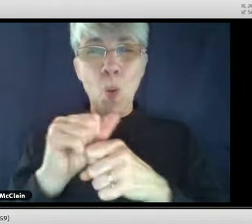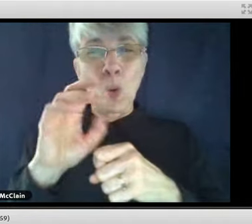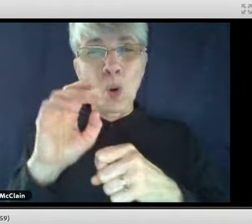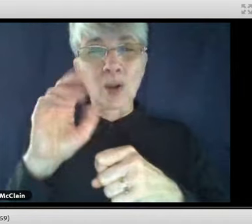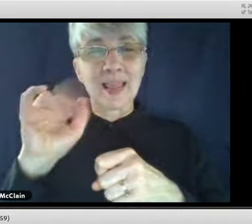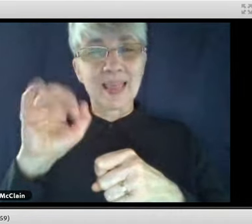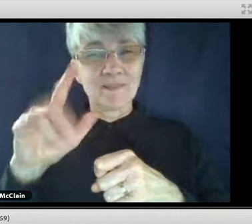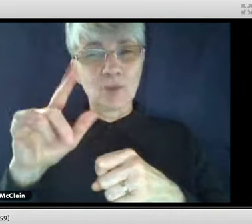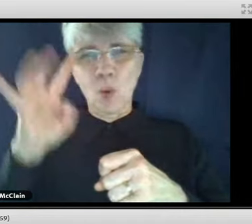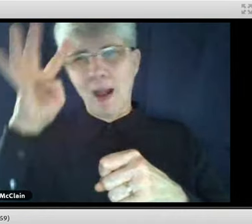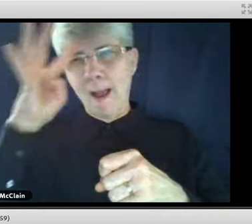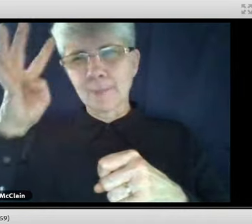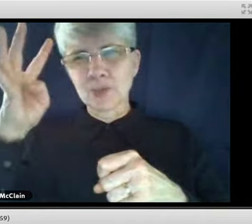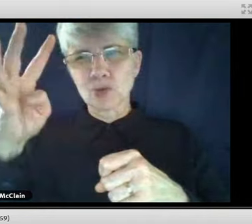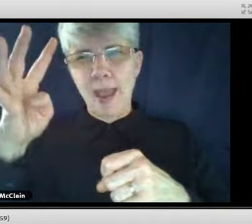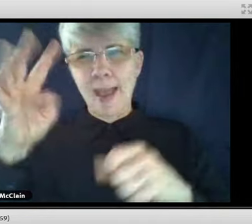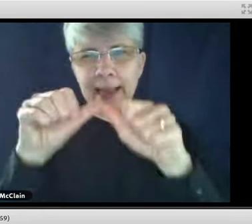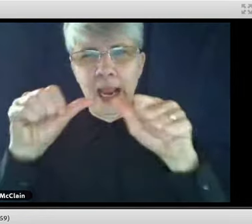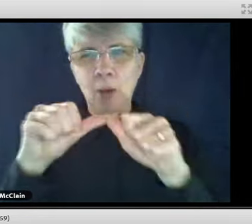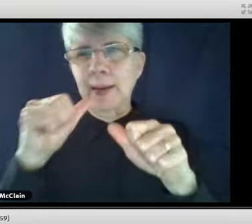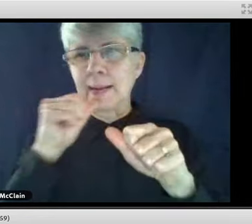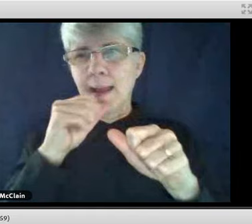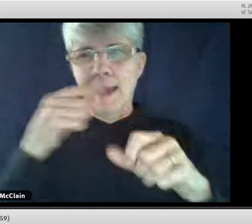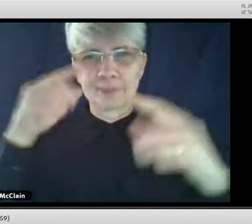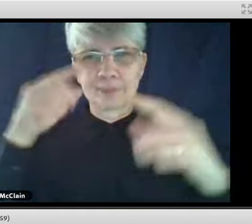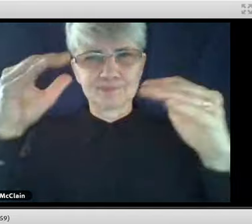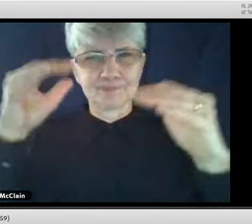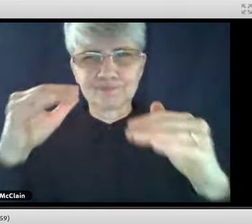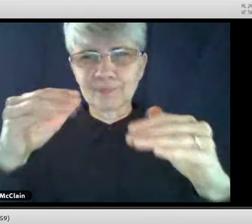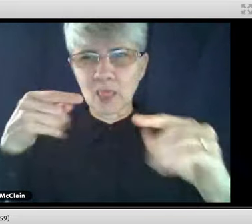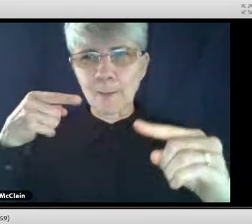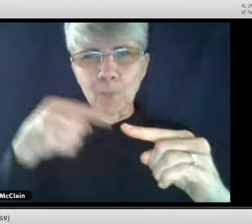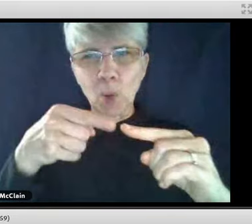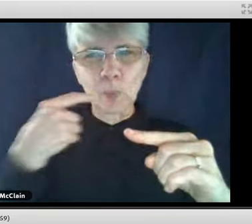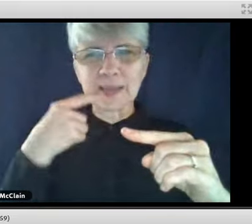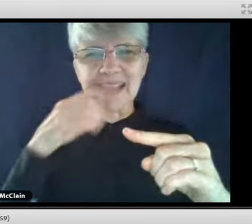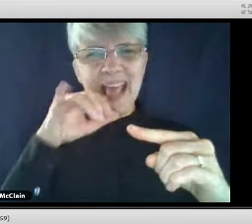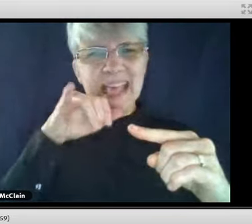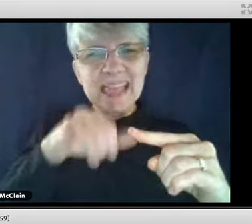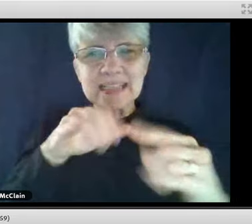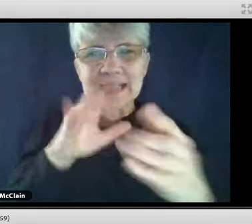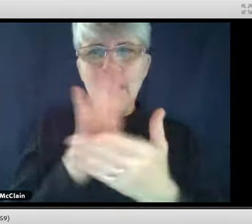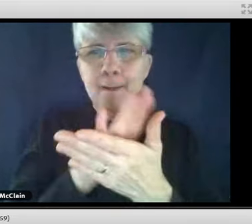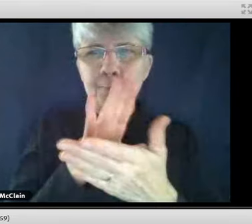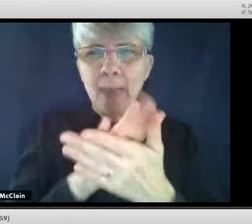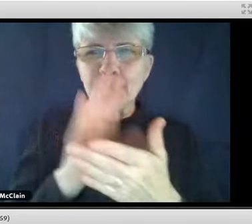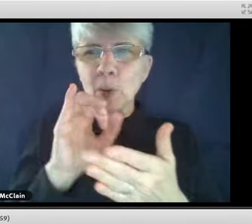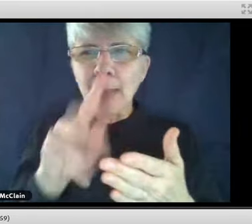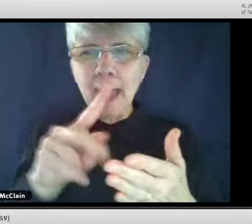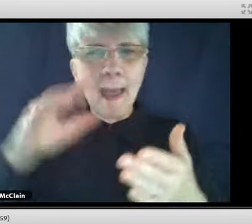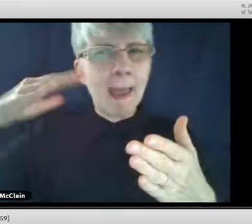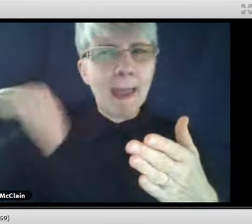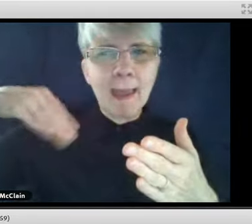more abstract realm. We're not at like the point where we can say this is like a paperback or it's,